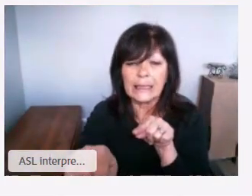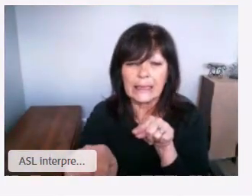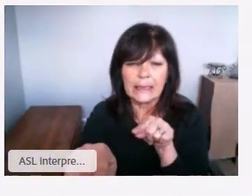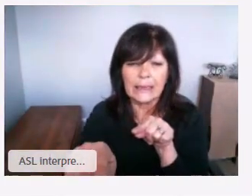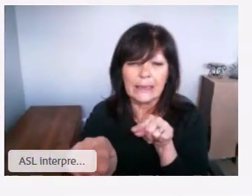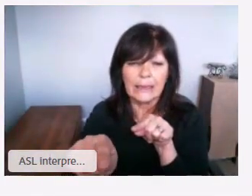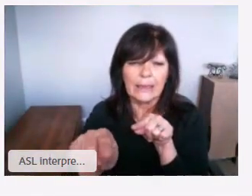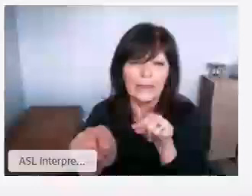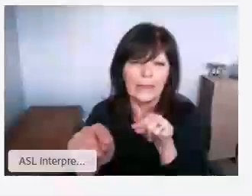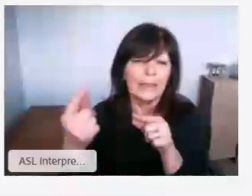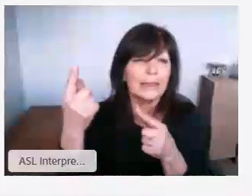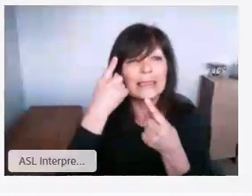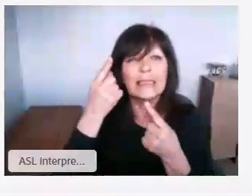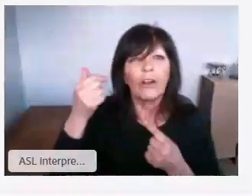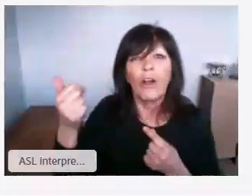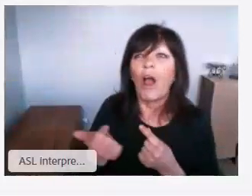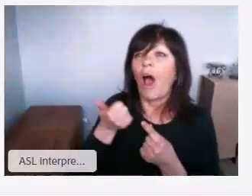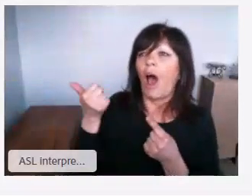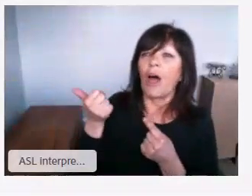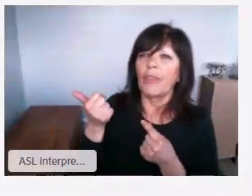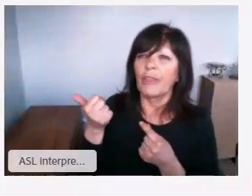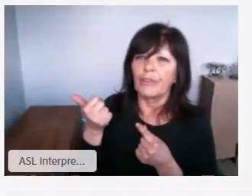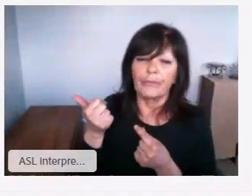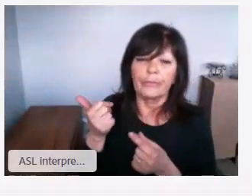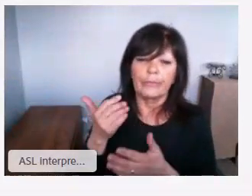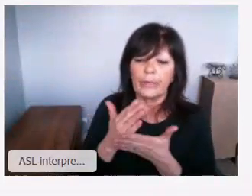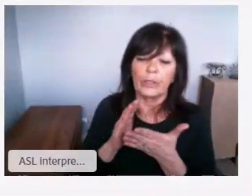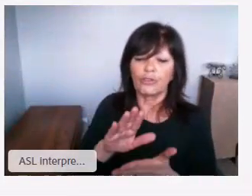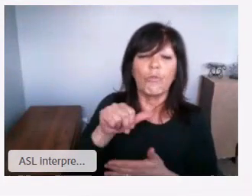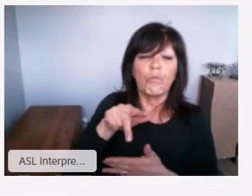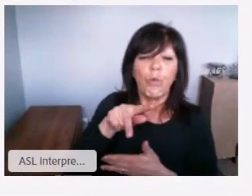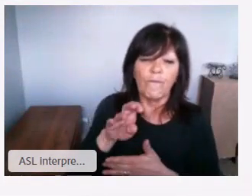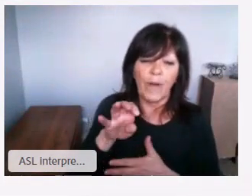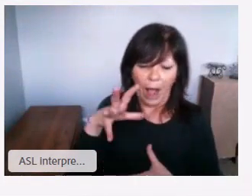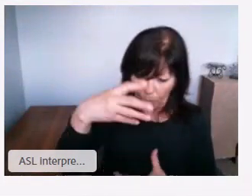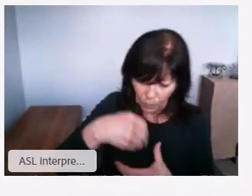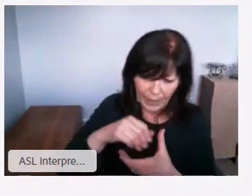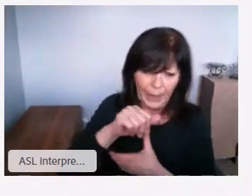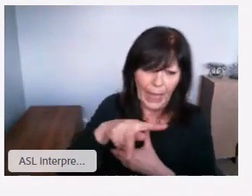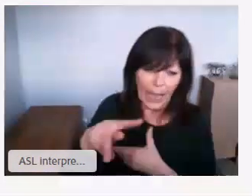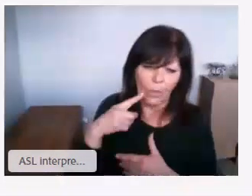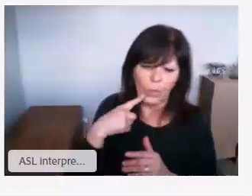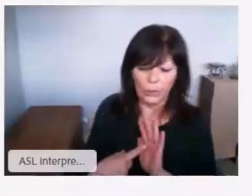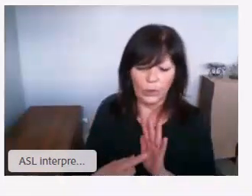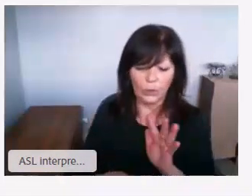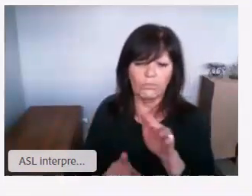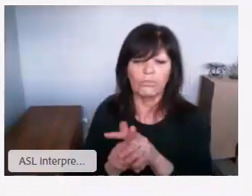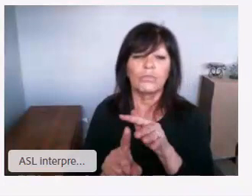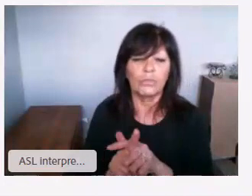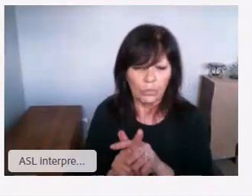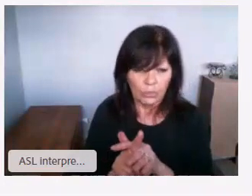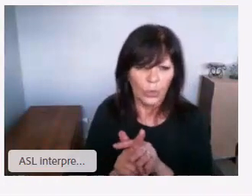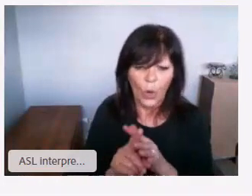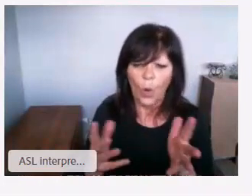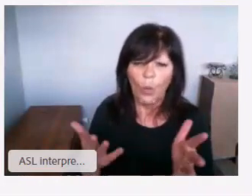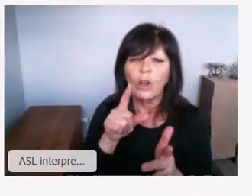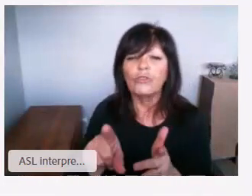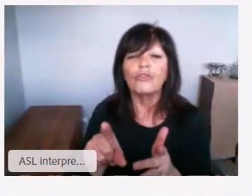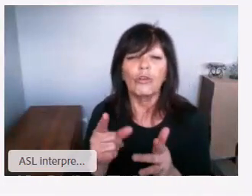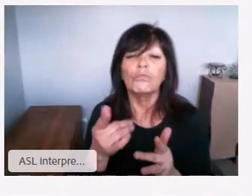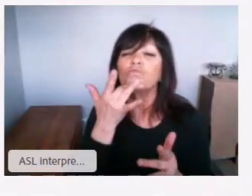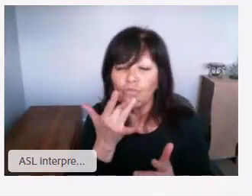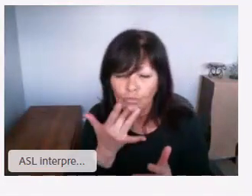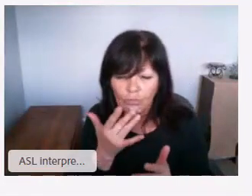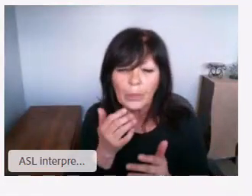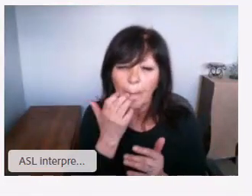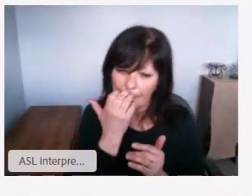et cetera, and other factors of your profile within the app that will dictate what the parameters that will be shown on the last slide